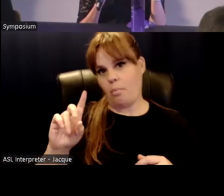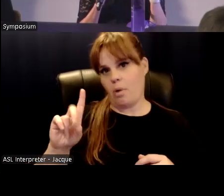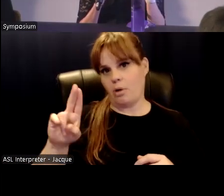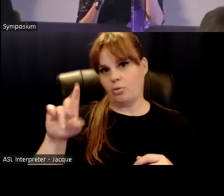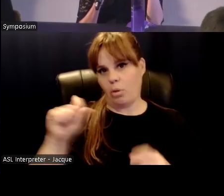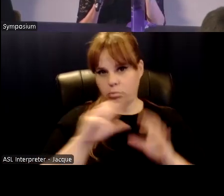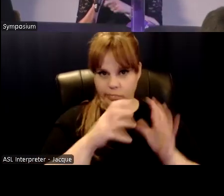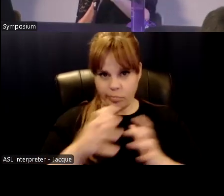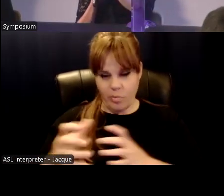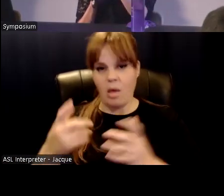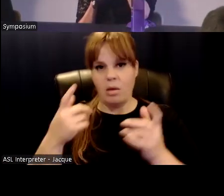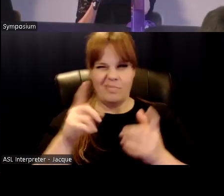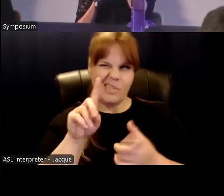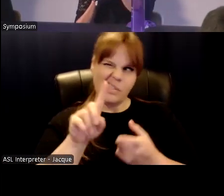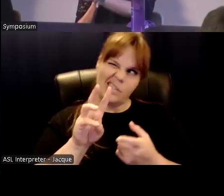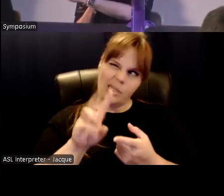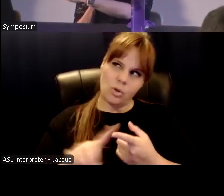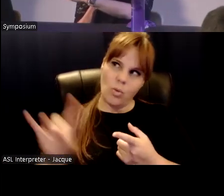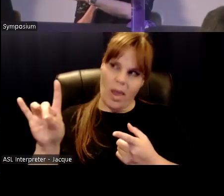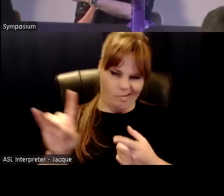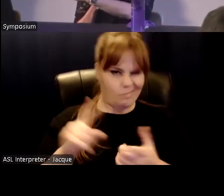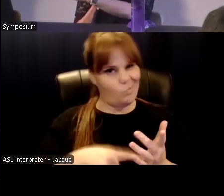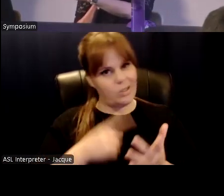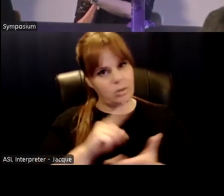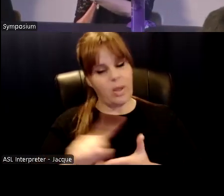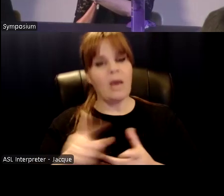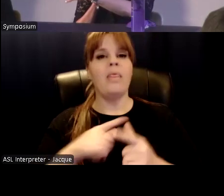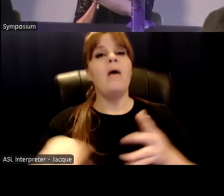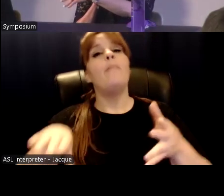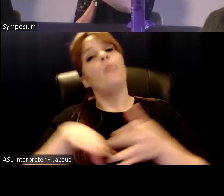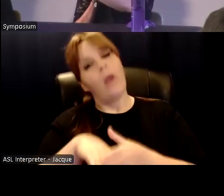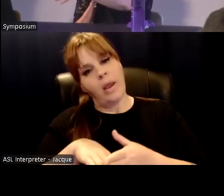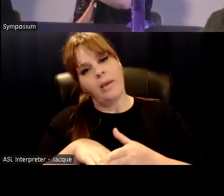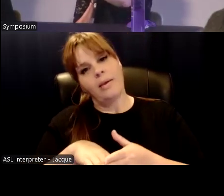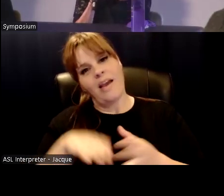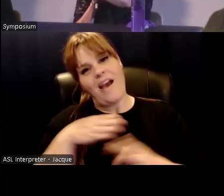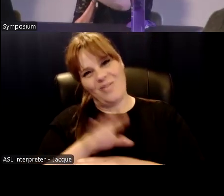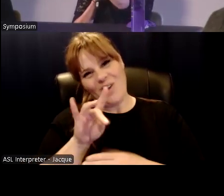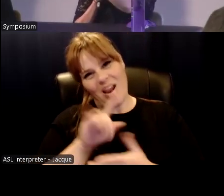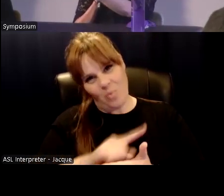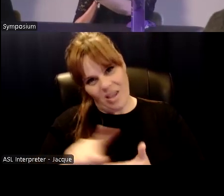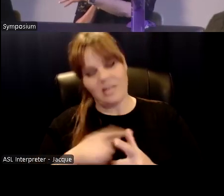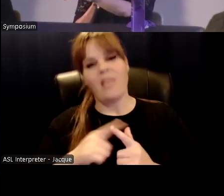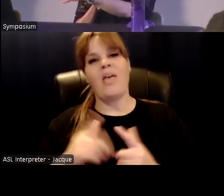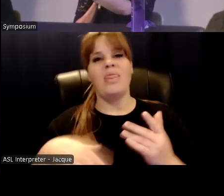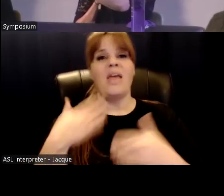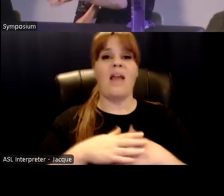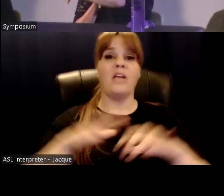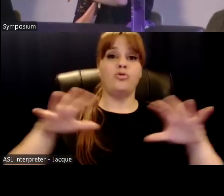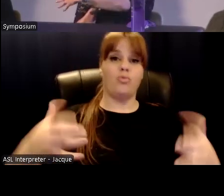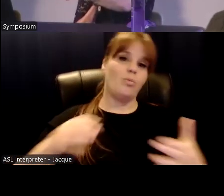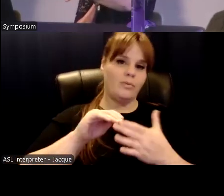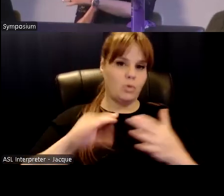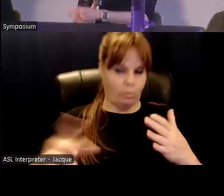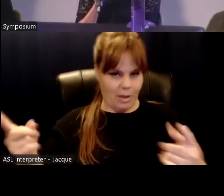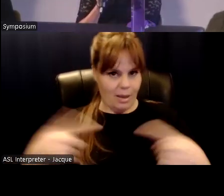once a week. And then it will, get a little bit of a break after that 8 weeks, and then the next cohort can come through and do the fellowship for